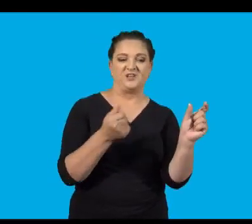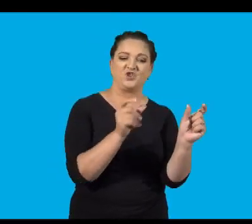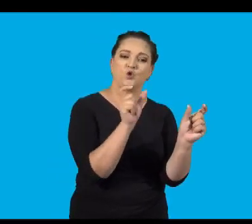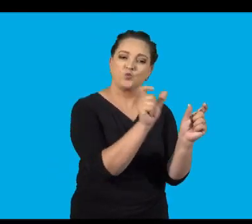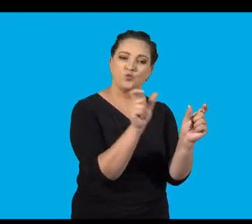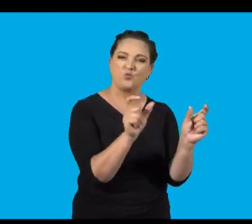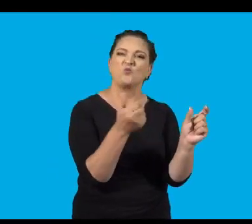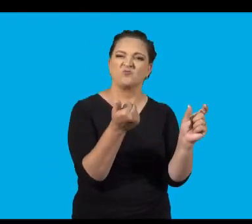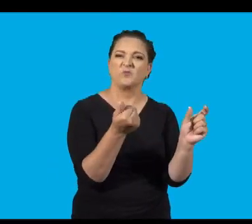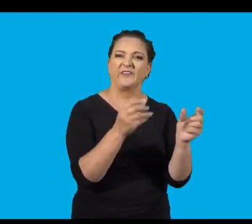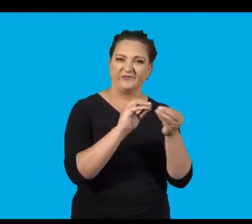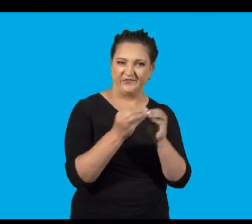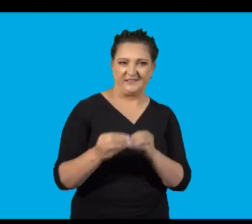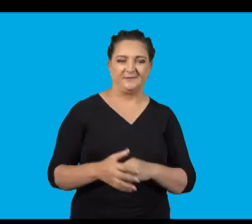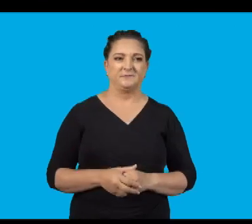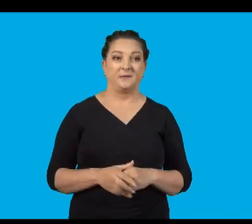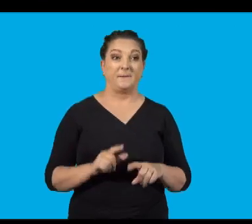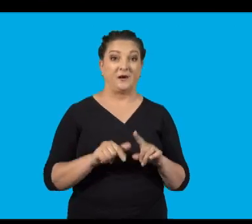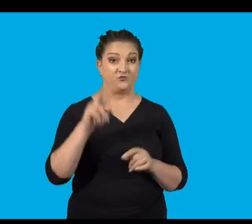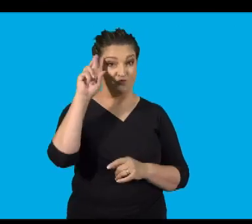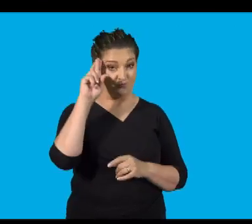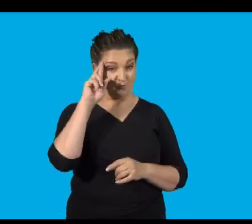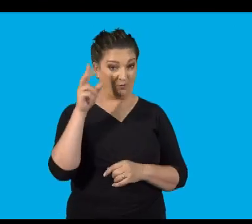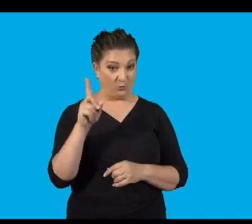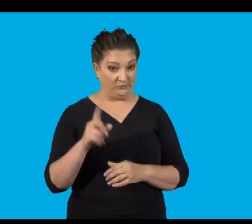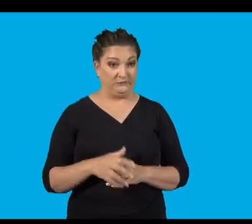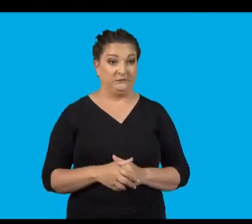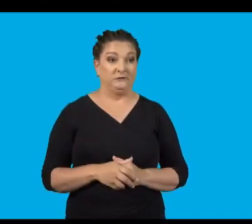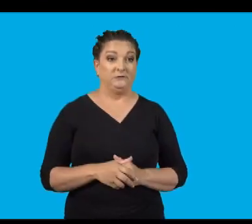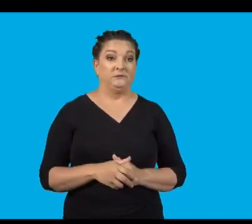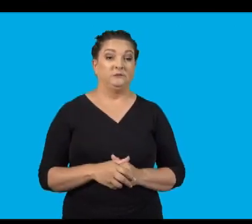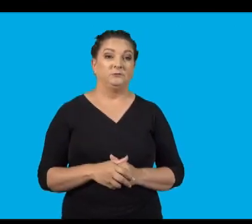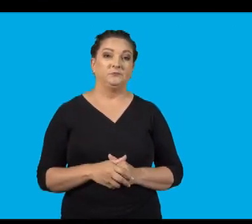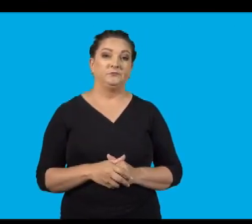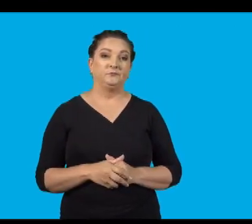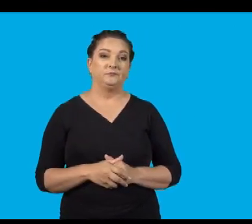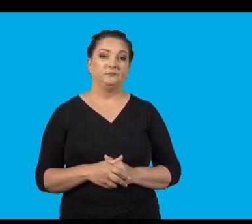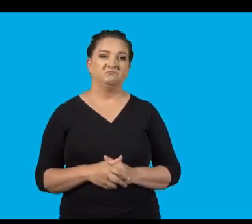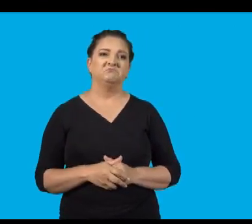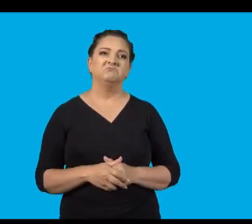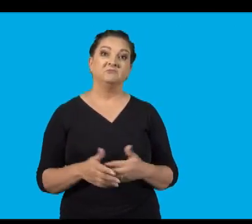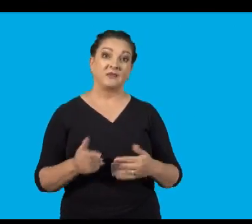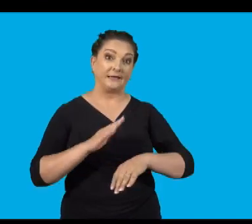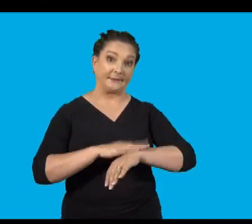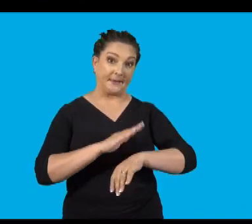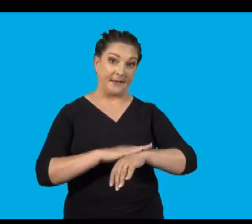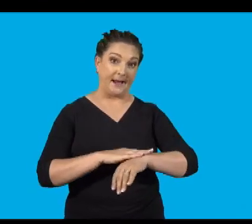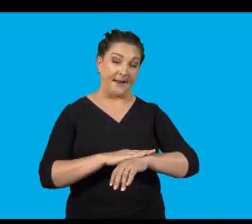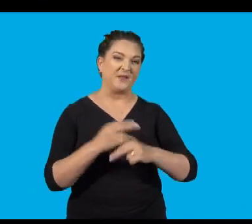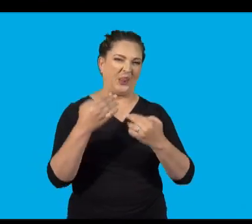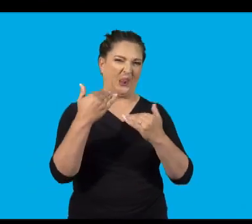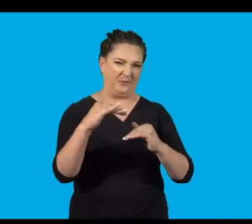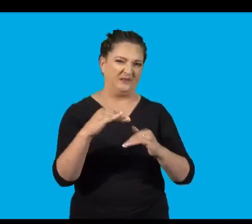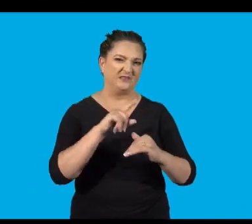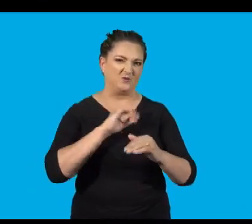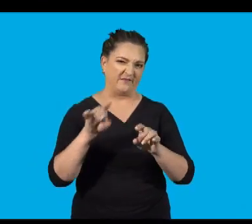as well as the words that you've corrected. All right, so remember, very important because you have time